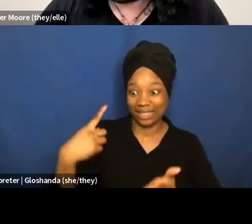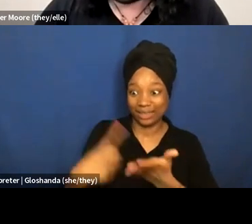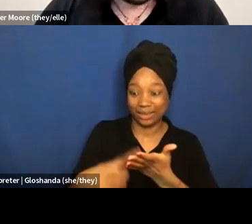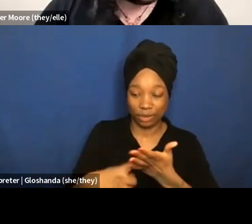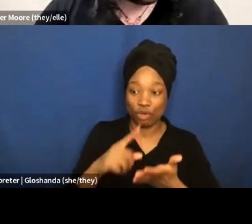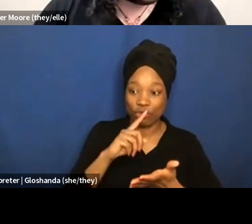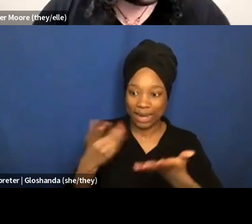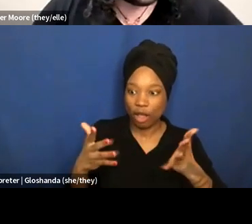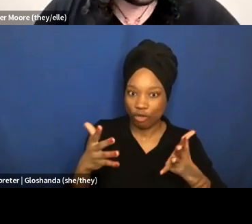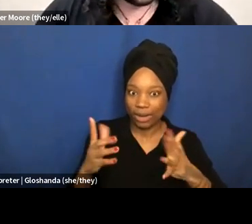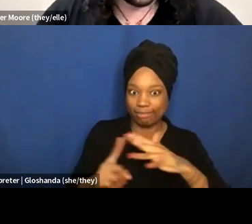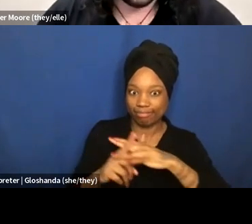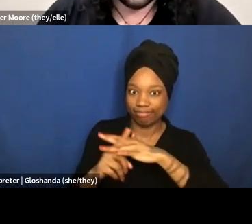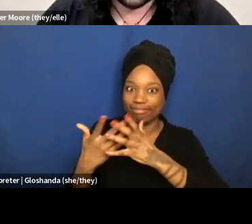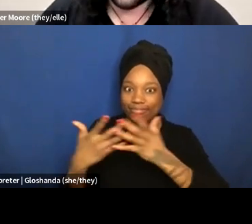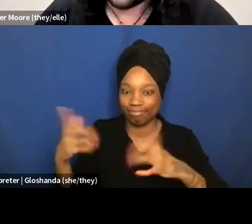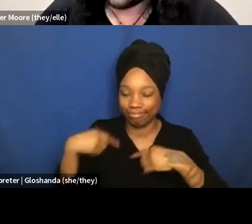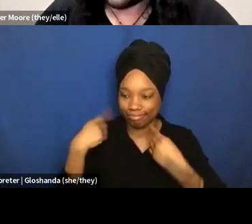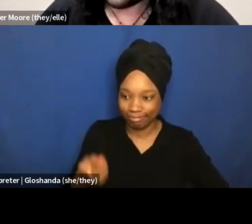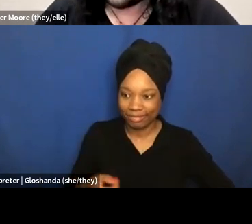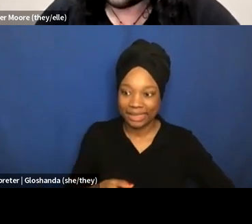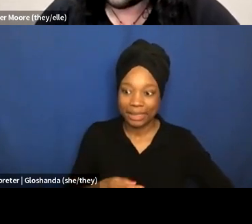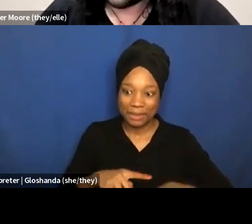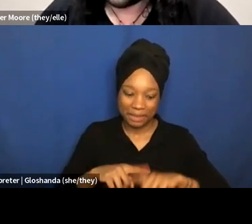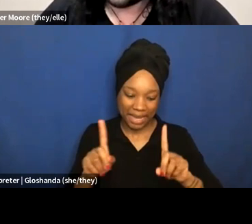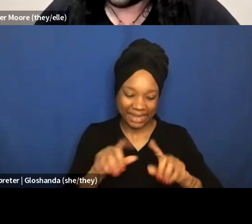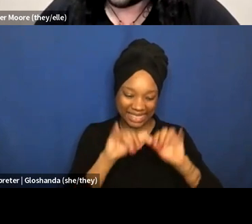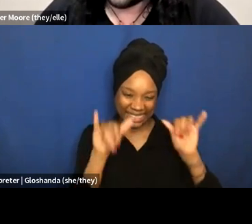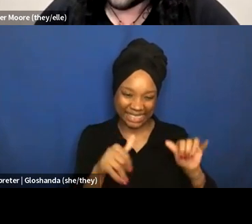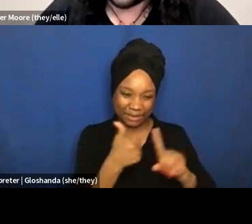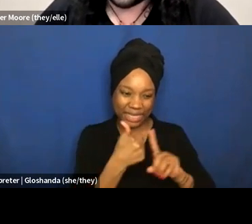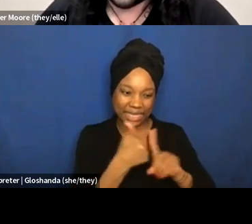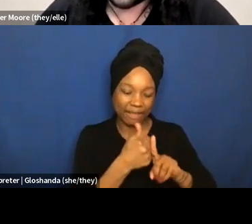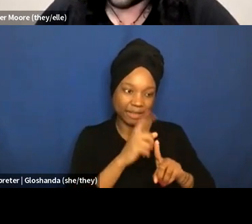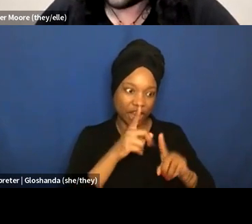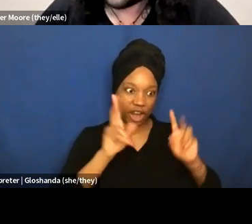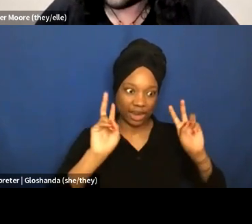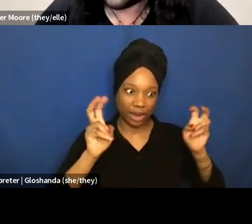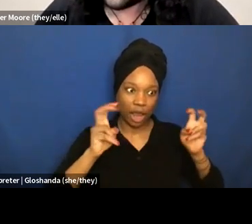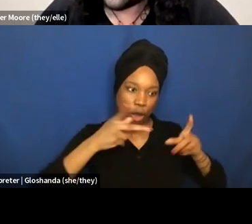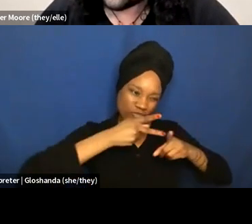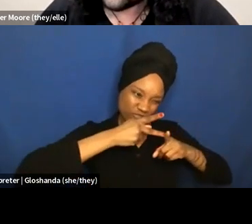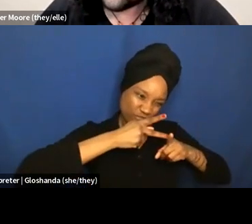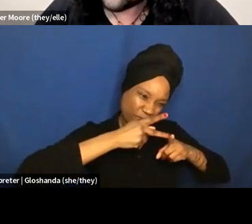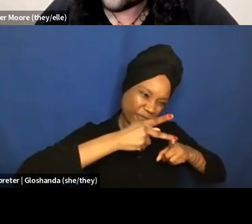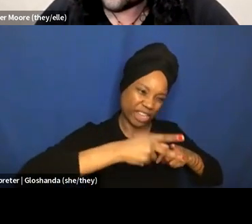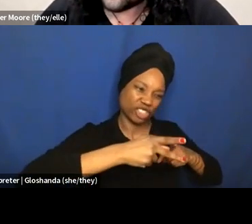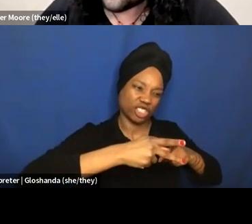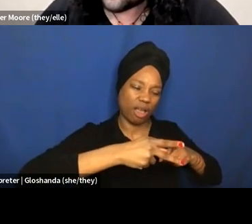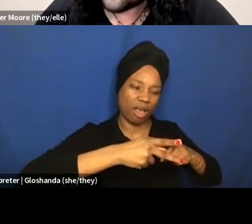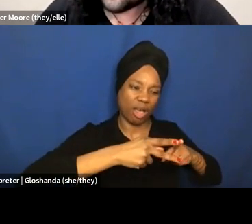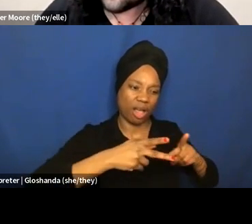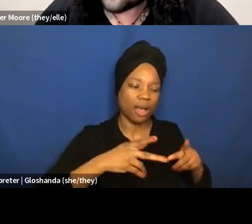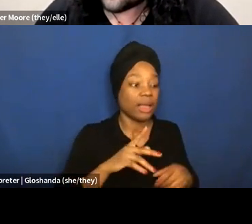the system is deeply professionalized. And it's actually a problem that our